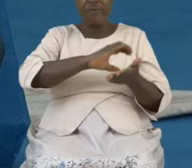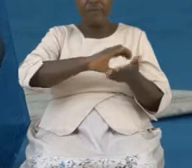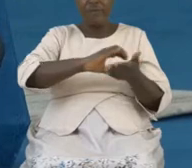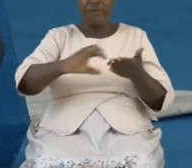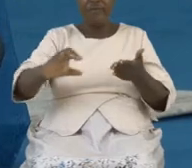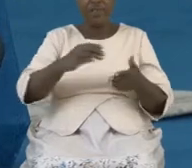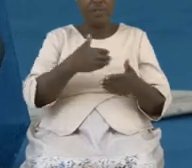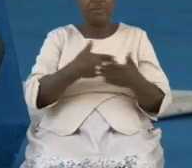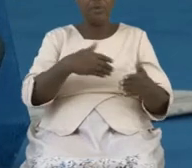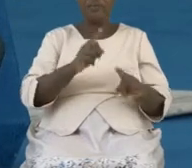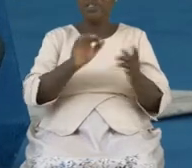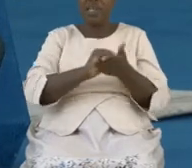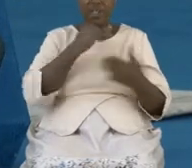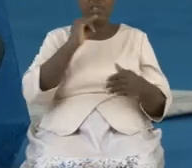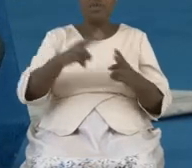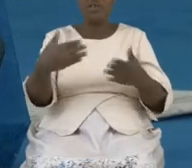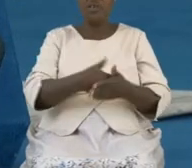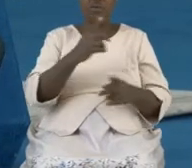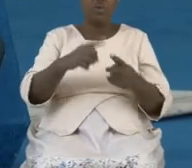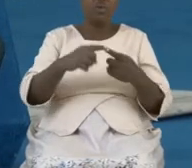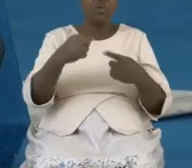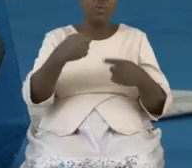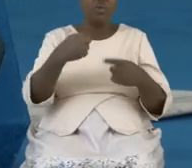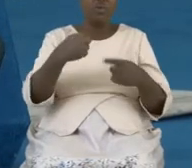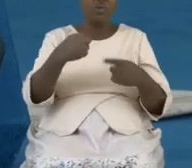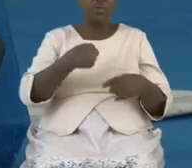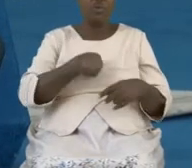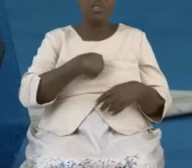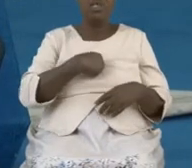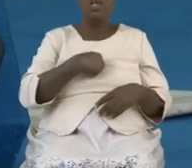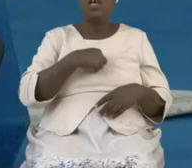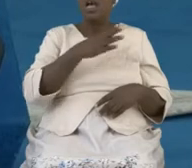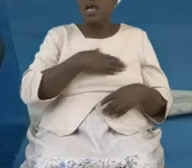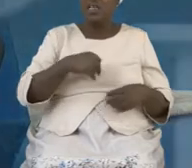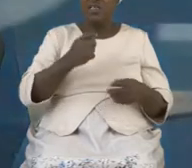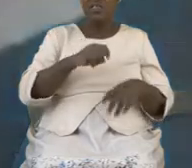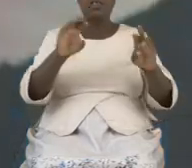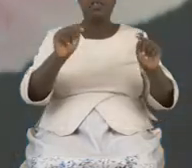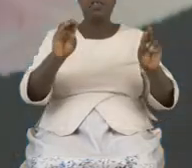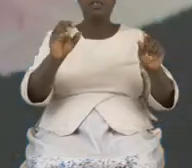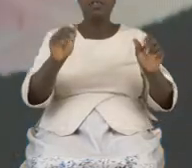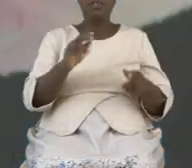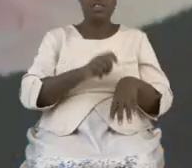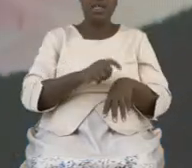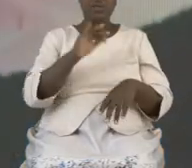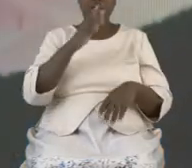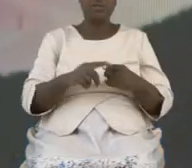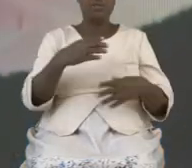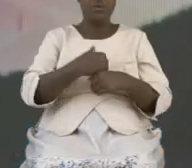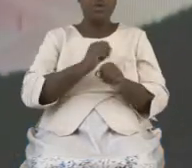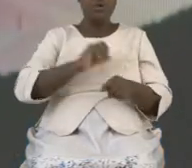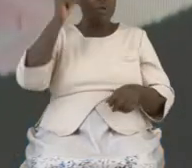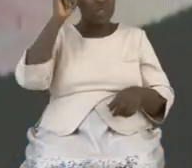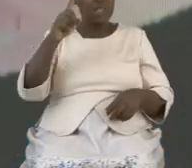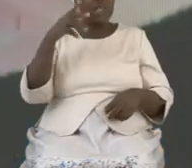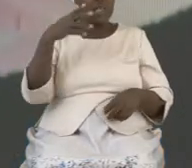Retreat time is to enlighten us. What's the mind of God? What's the will of God? What does he want for my life